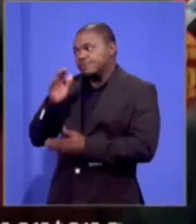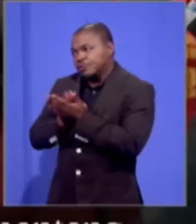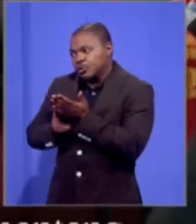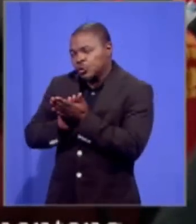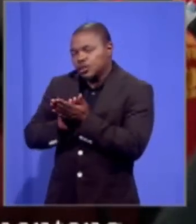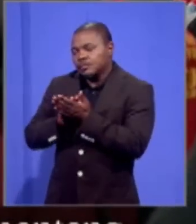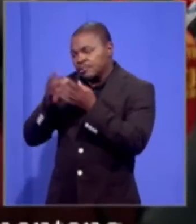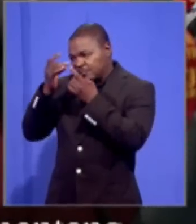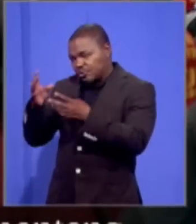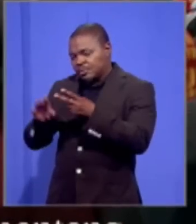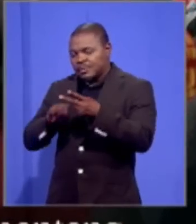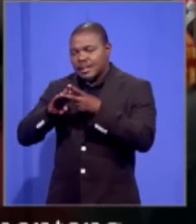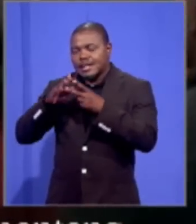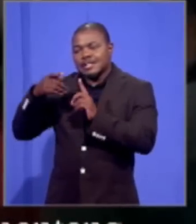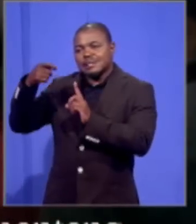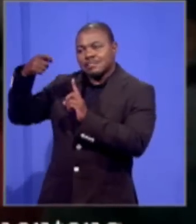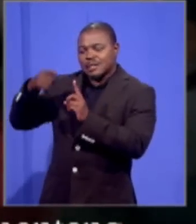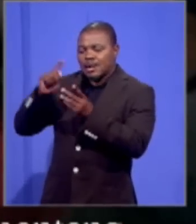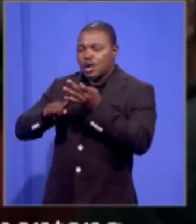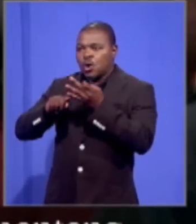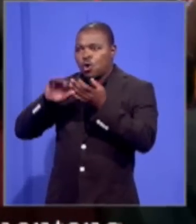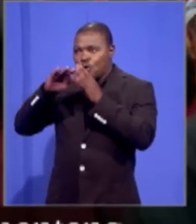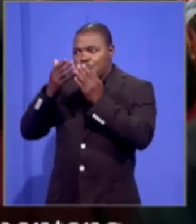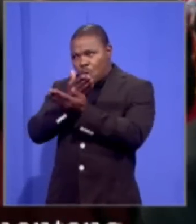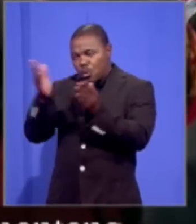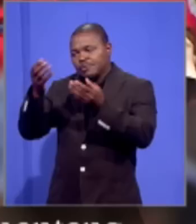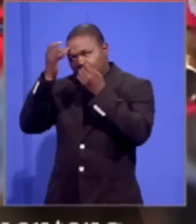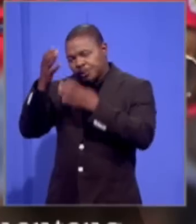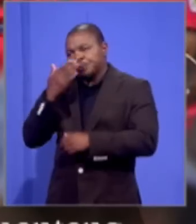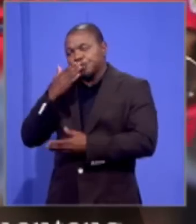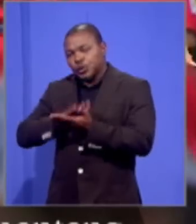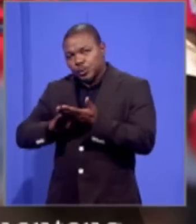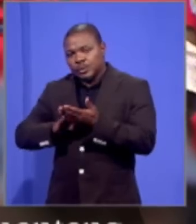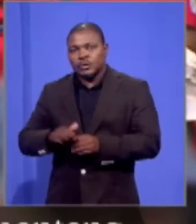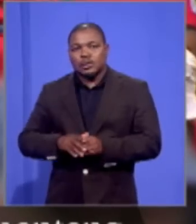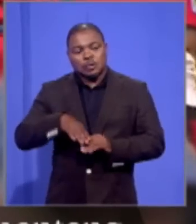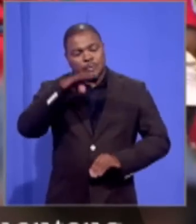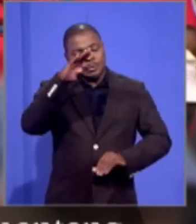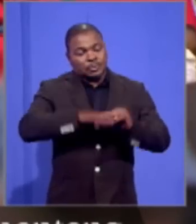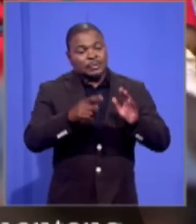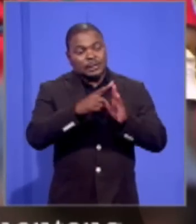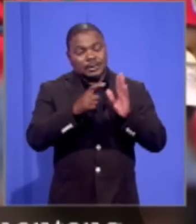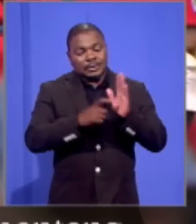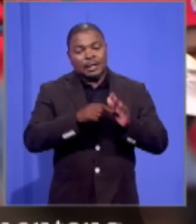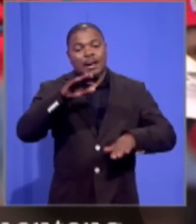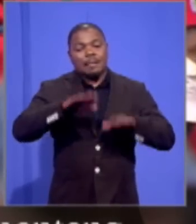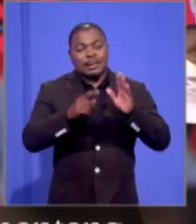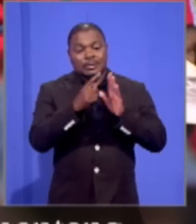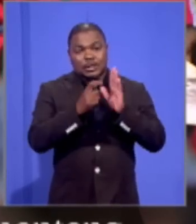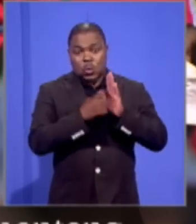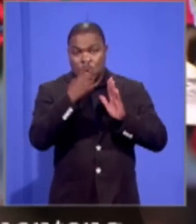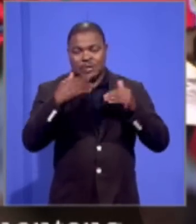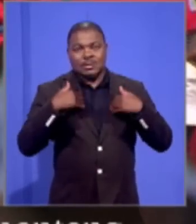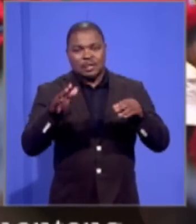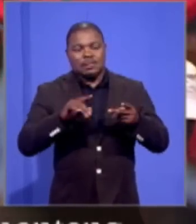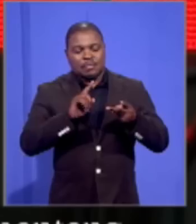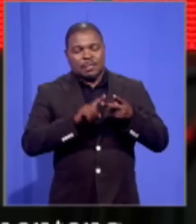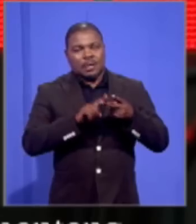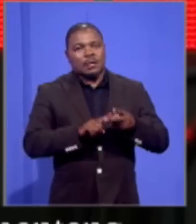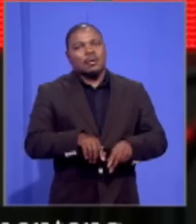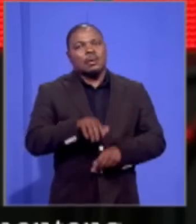spikara sa palamente le setšhaba. Kotlo e tla thoma ka la 1 Aprele. Ditatofatšo di ile tša phumulwa kgahlano